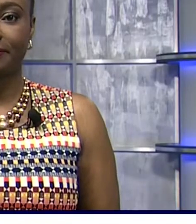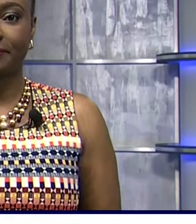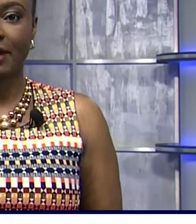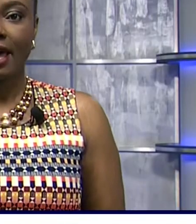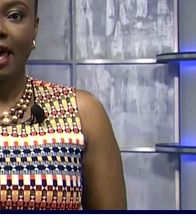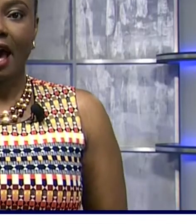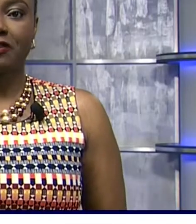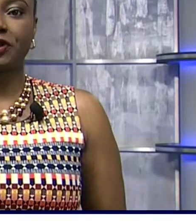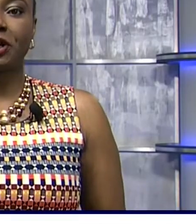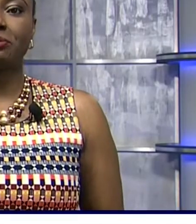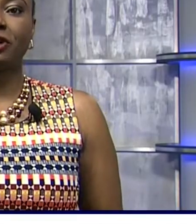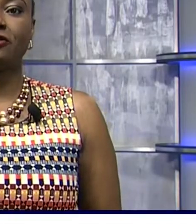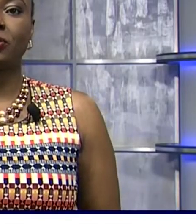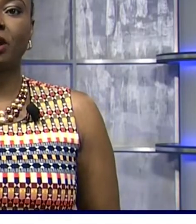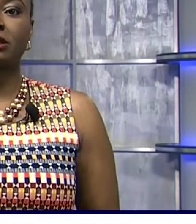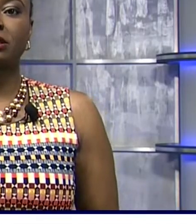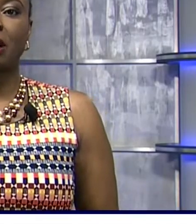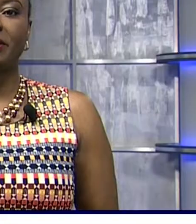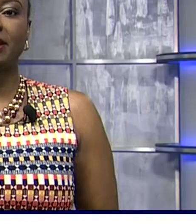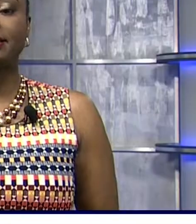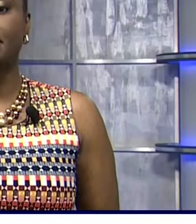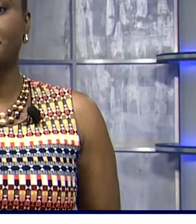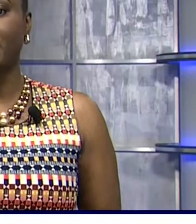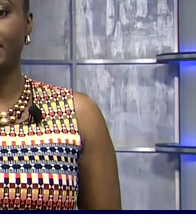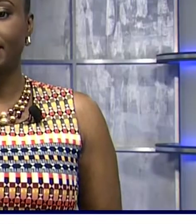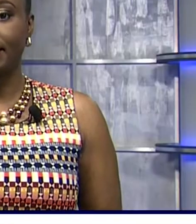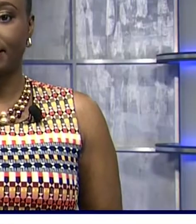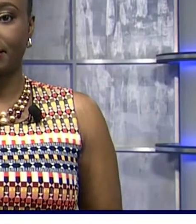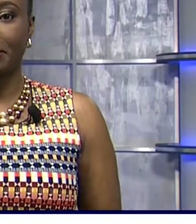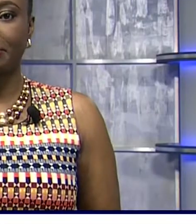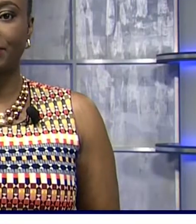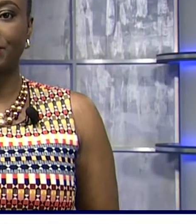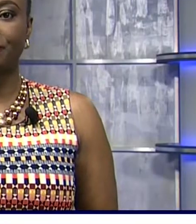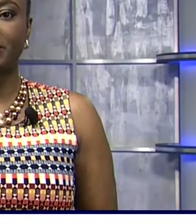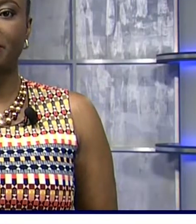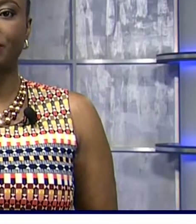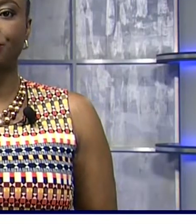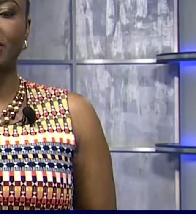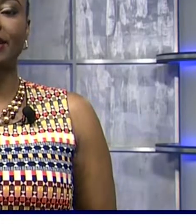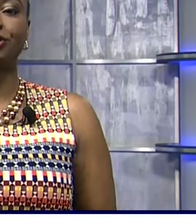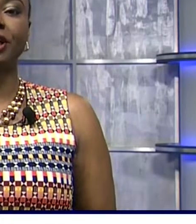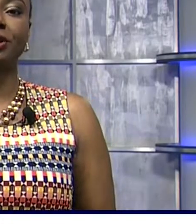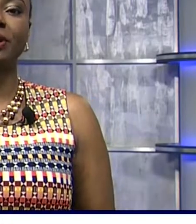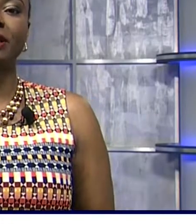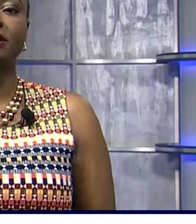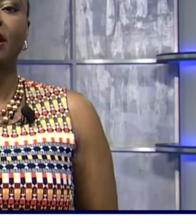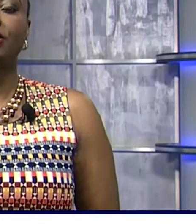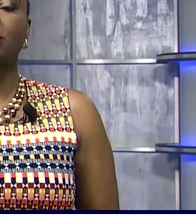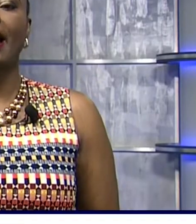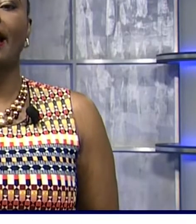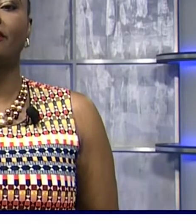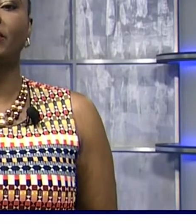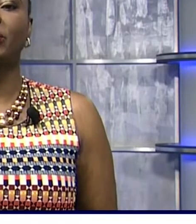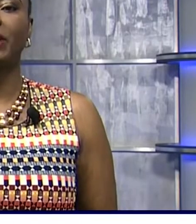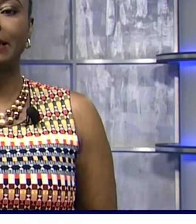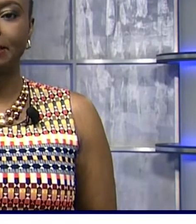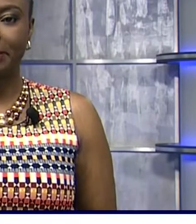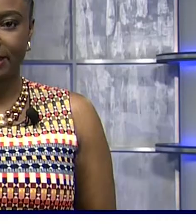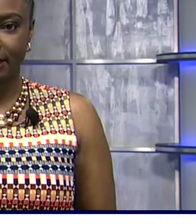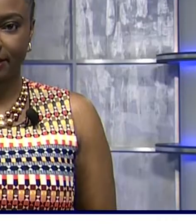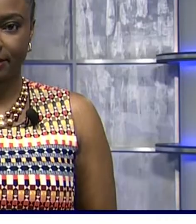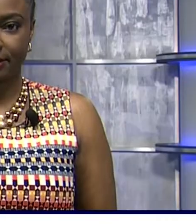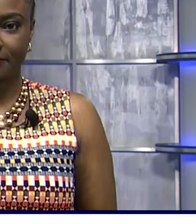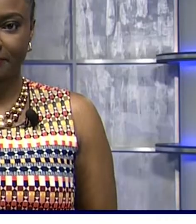COVID-19. After a brief work stoppage at some polyclinics, the Public Service Ministry and trade unions to have